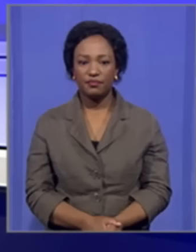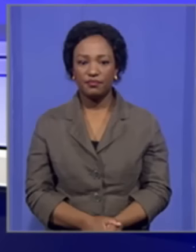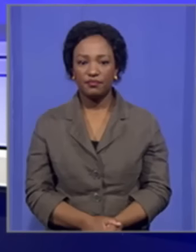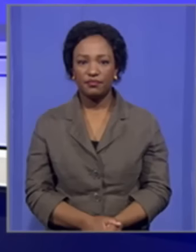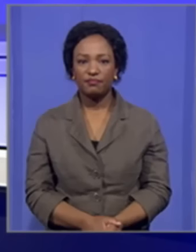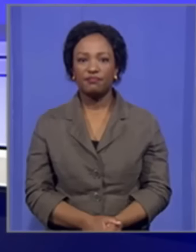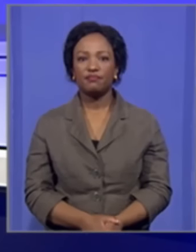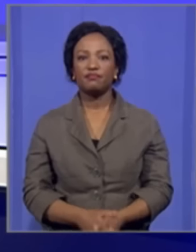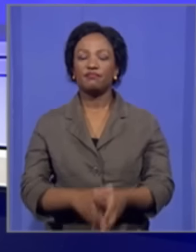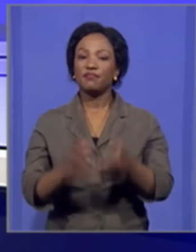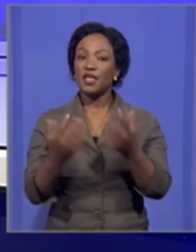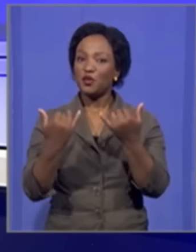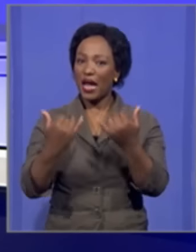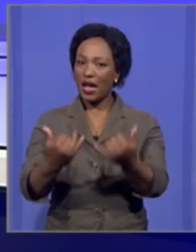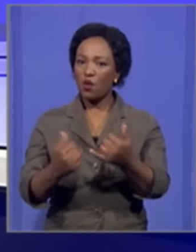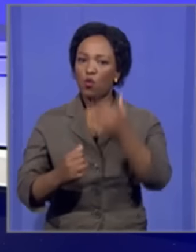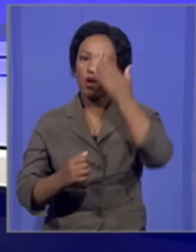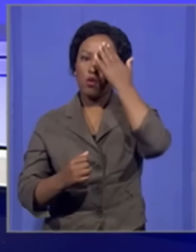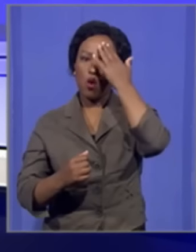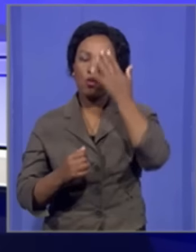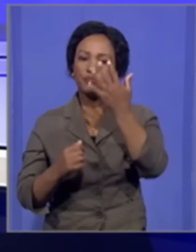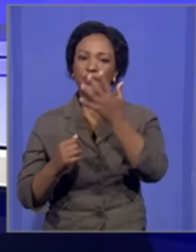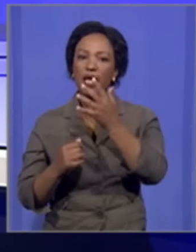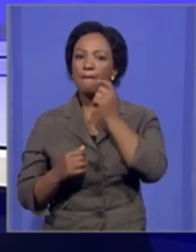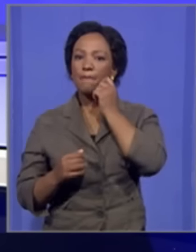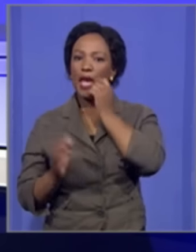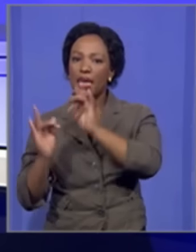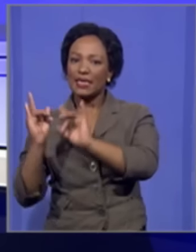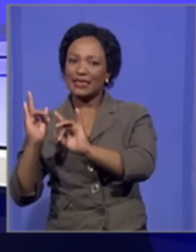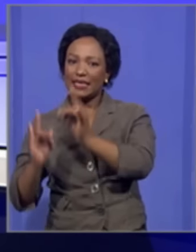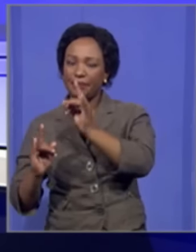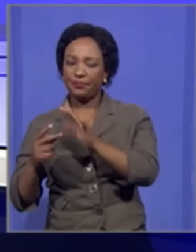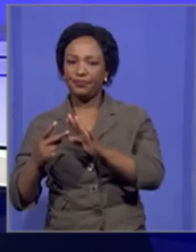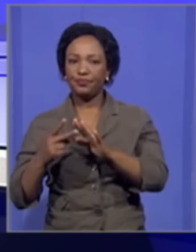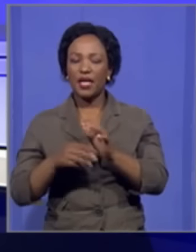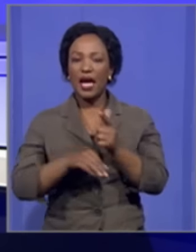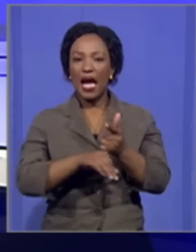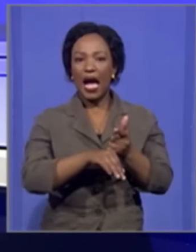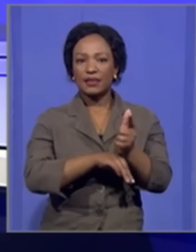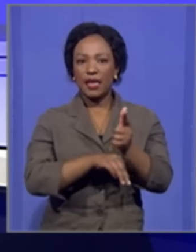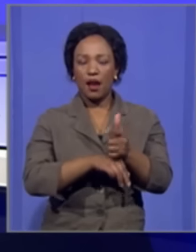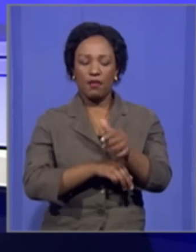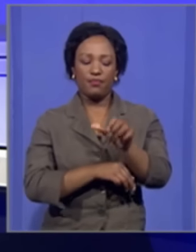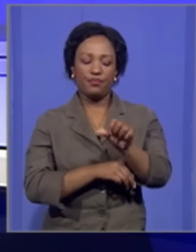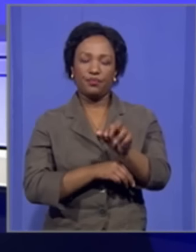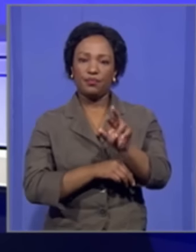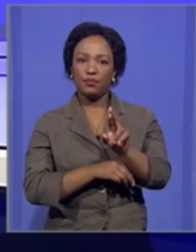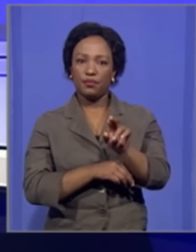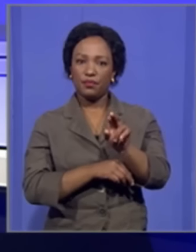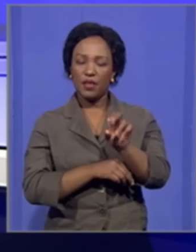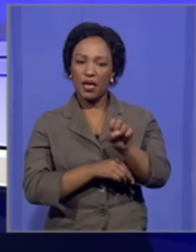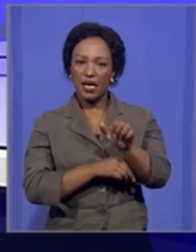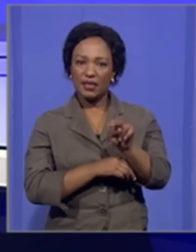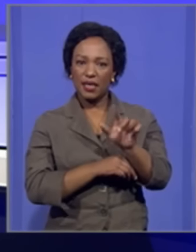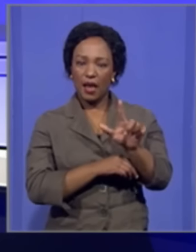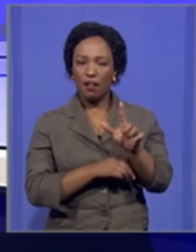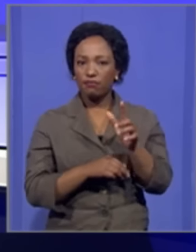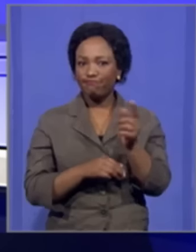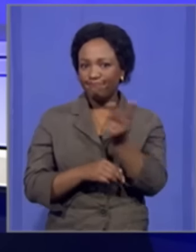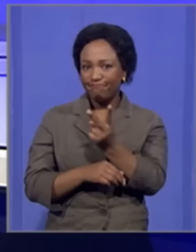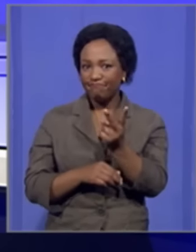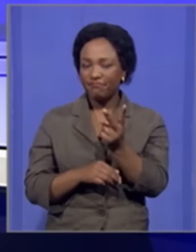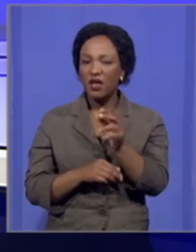Go tla tsejwa le hono magareng ga sehlopha sa Manchester City le sa Arsenal gore ke sefe seo se tla thopago sebjana sa English Premiership